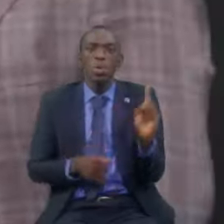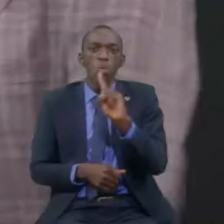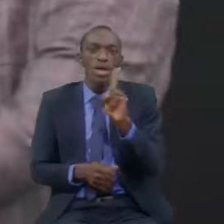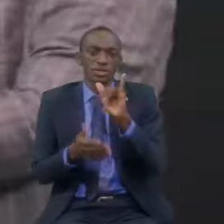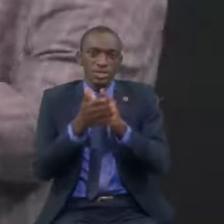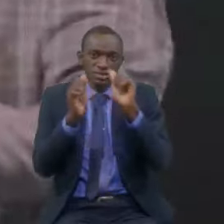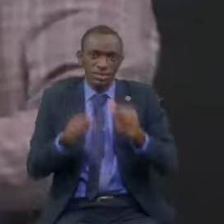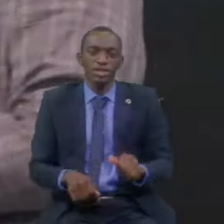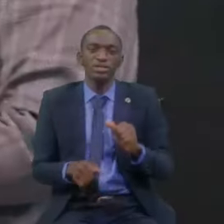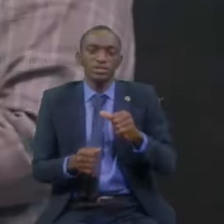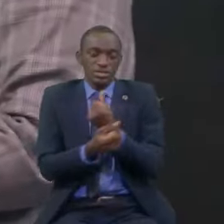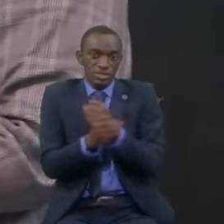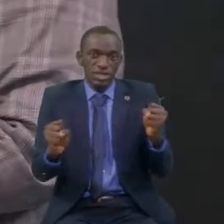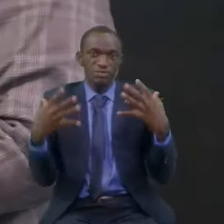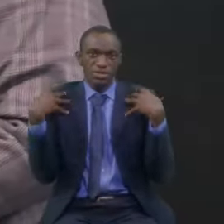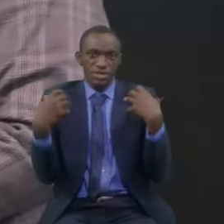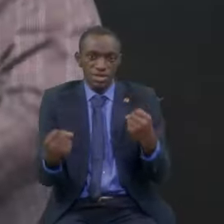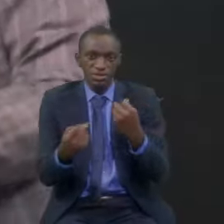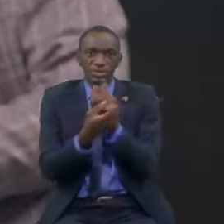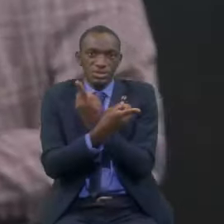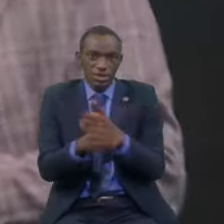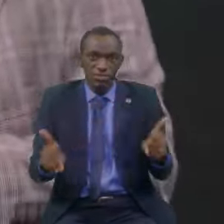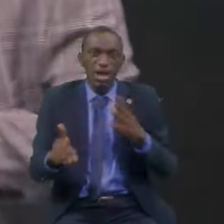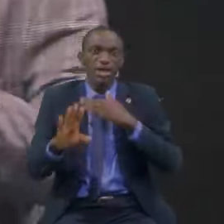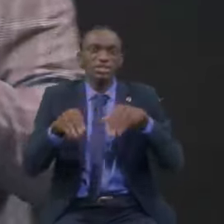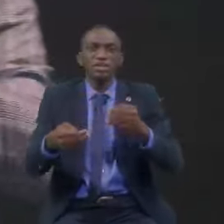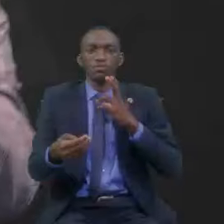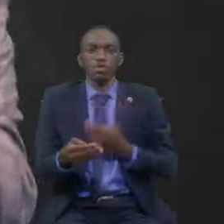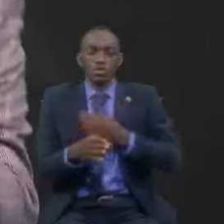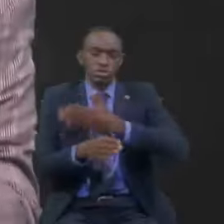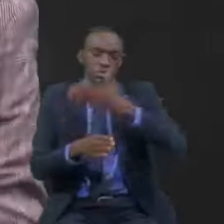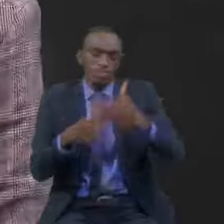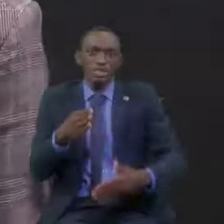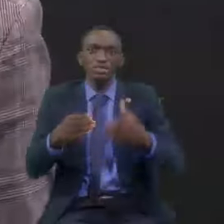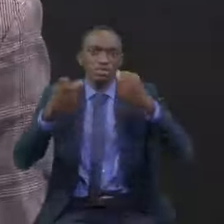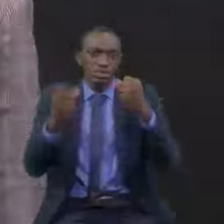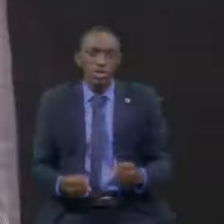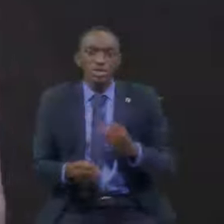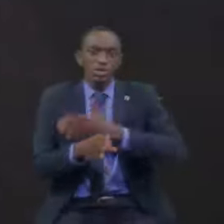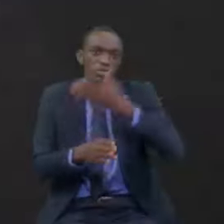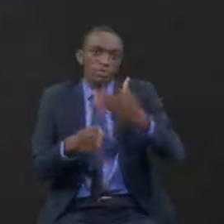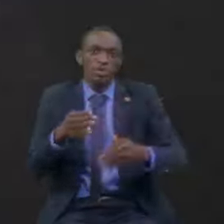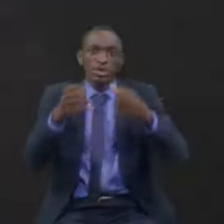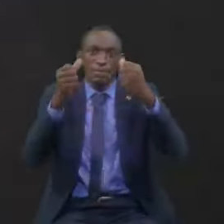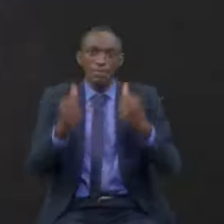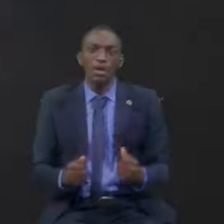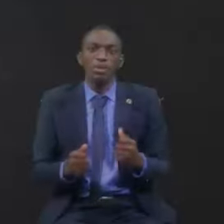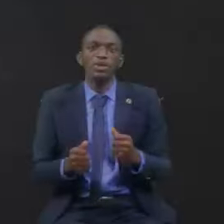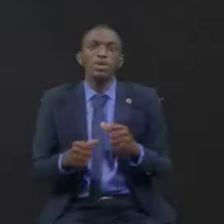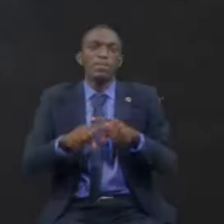and give us total strength and total power but the name